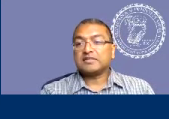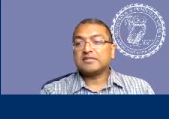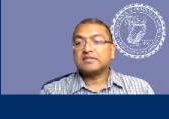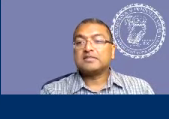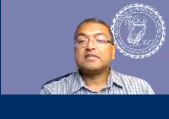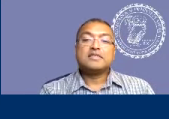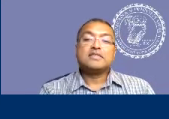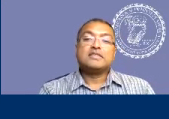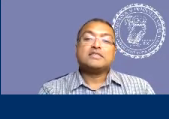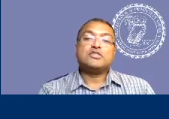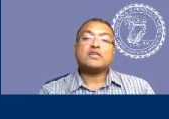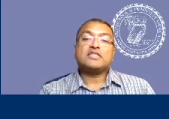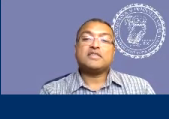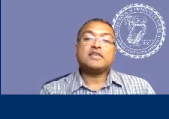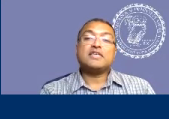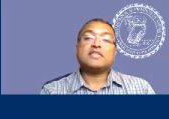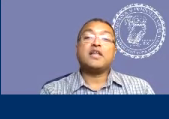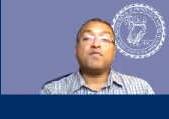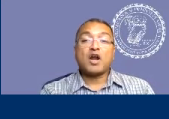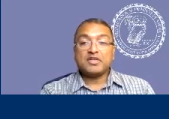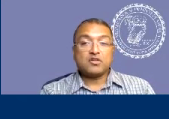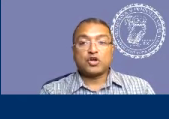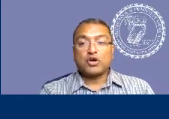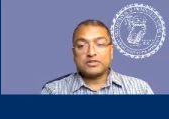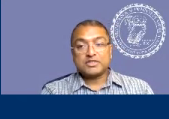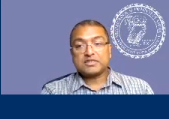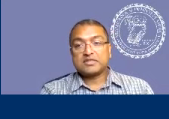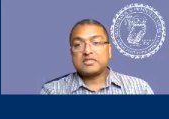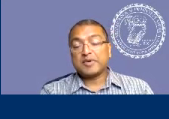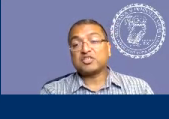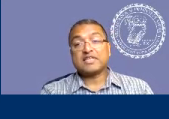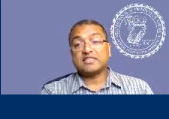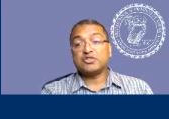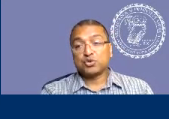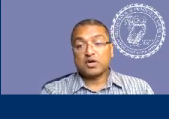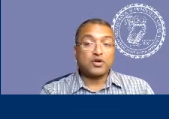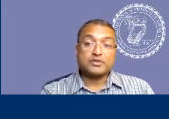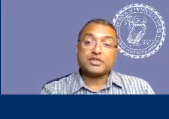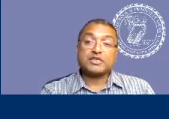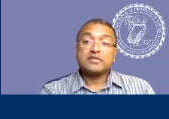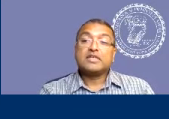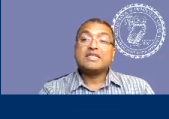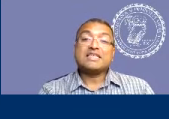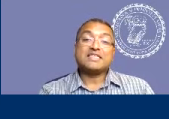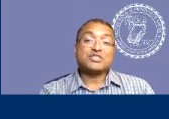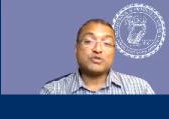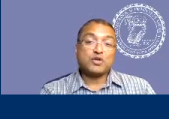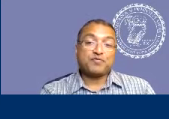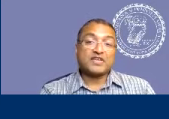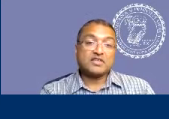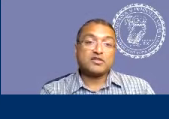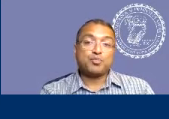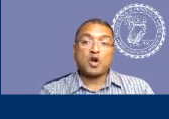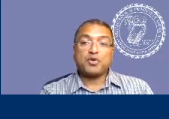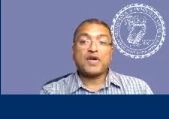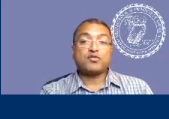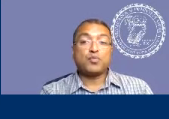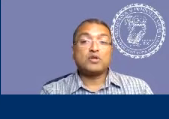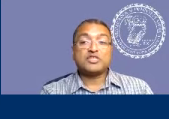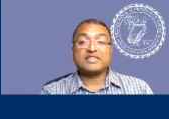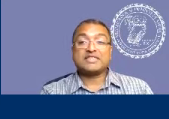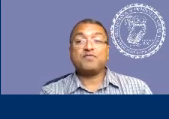Sita. Dr. Sita is an environmental archaeologist specializing in zooarchaeology. He's an associate professor in the